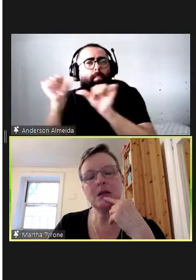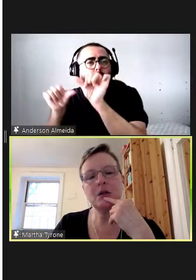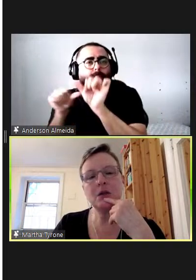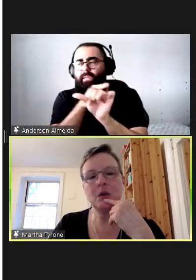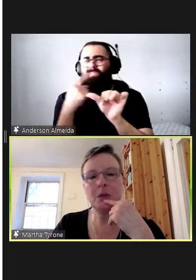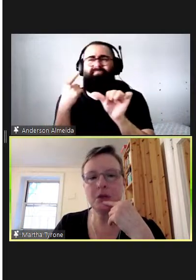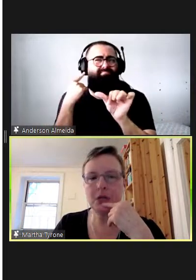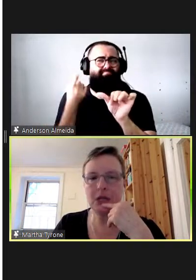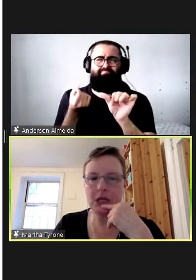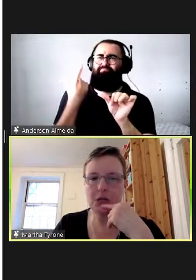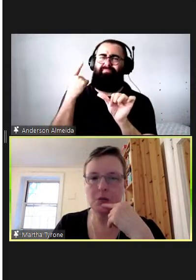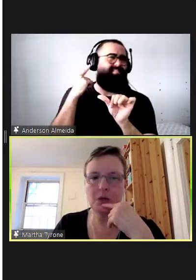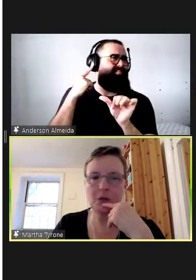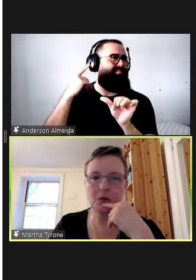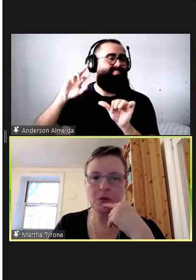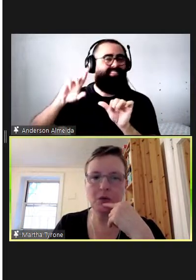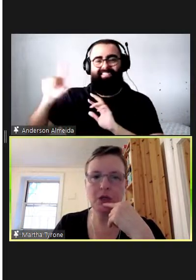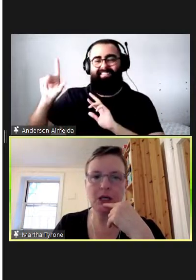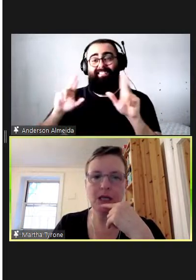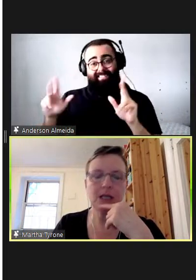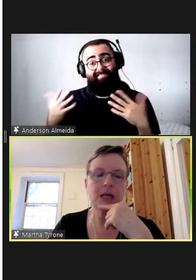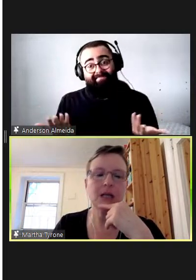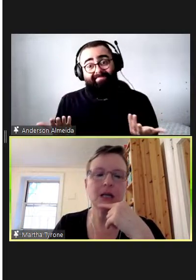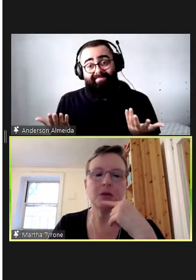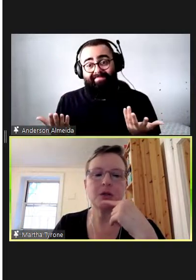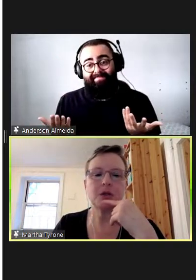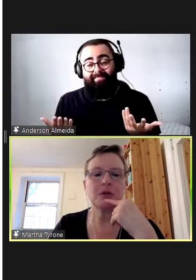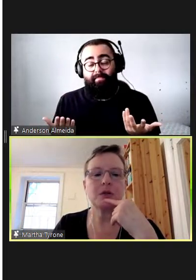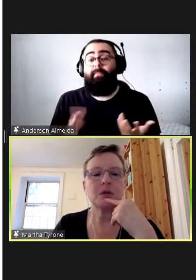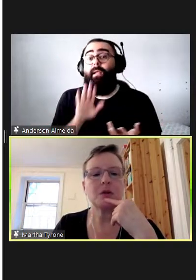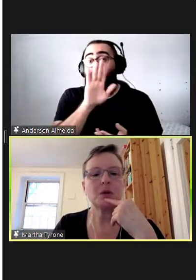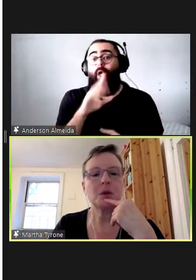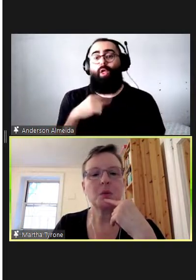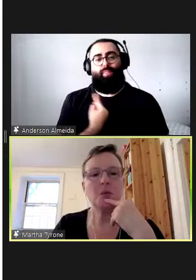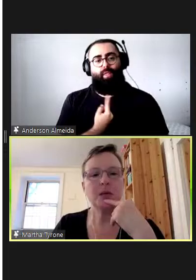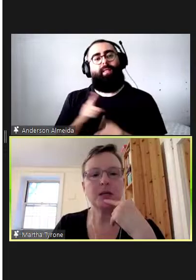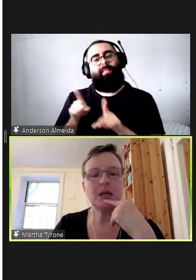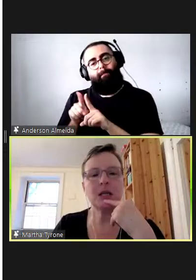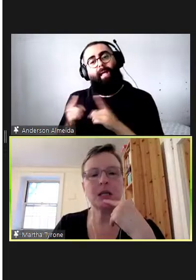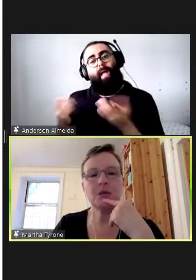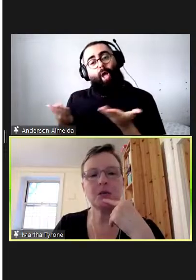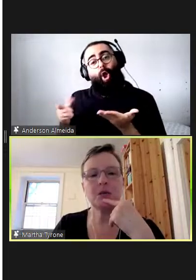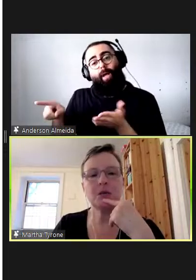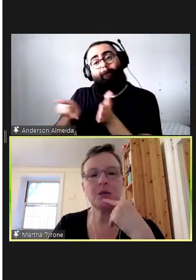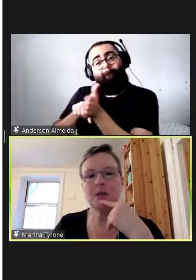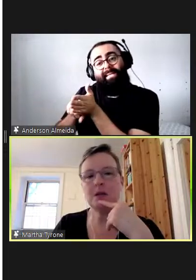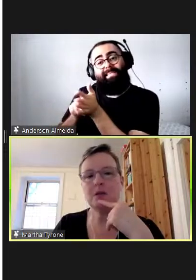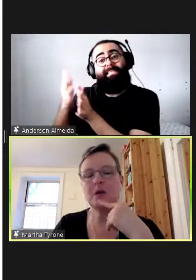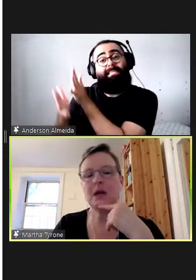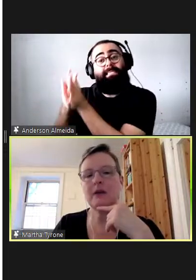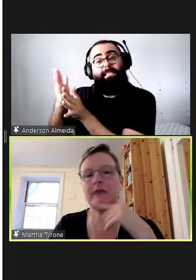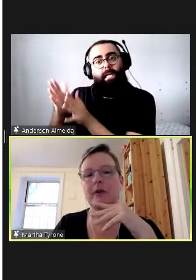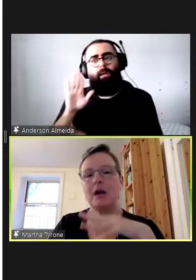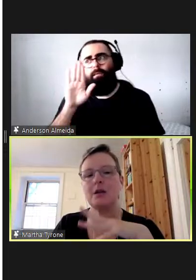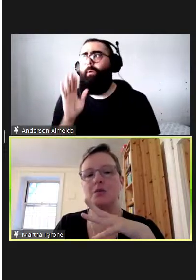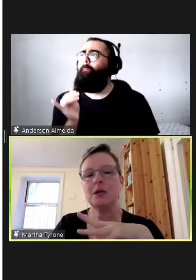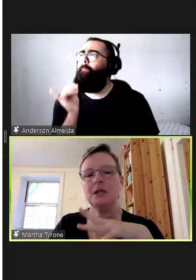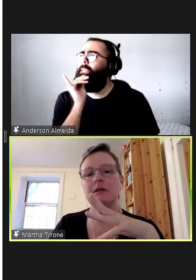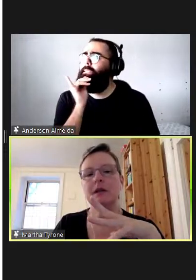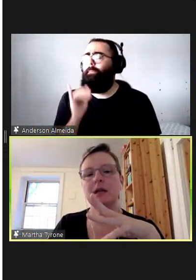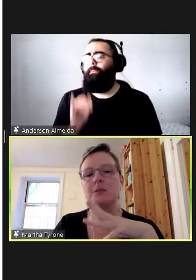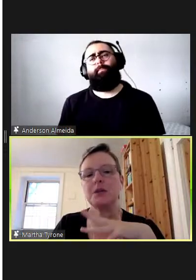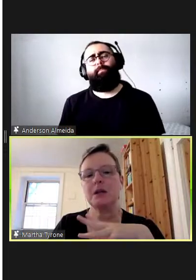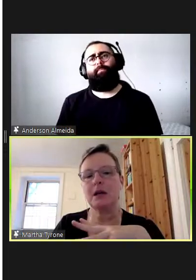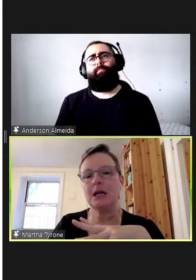This isn't so much the case when we're looking at sign languages. With sign languages, we don't have as